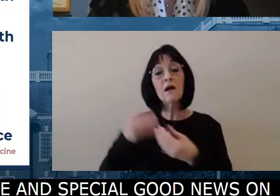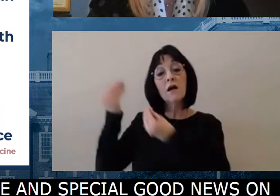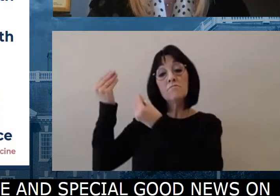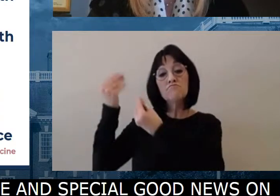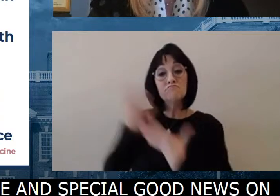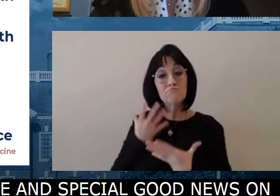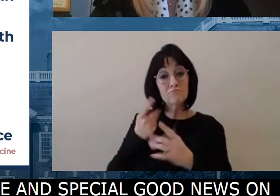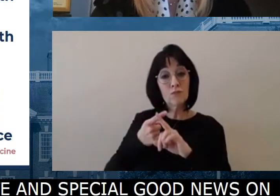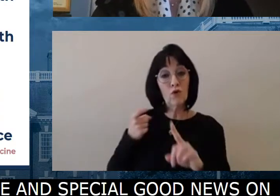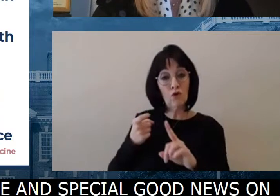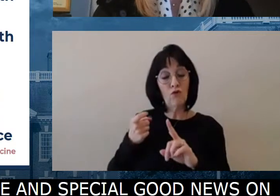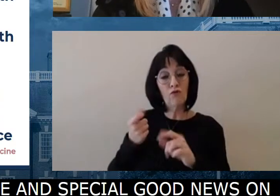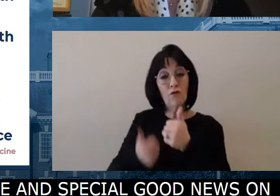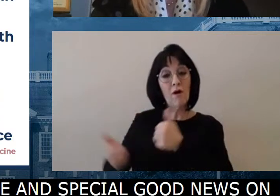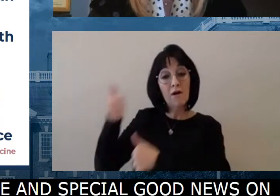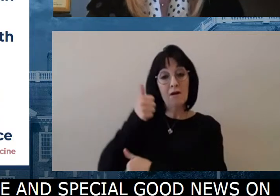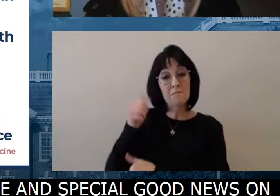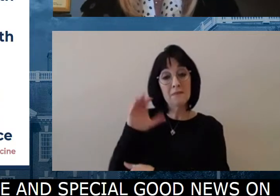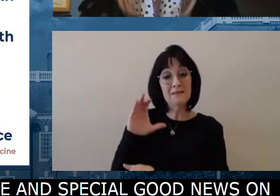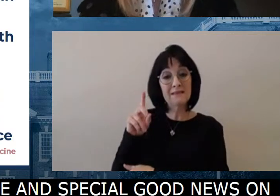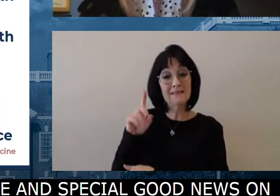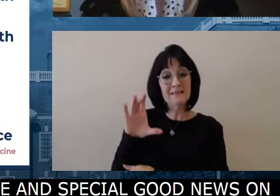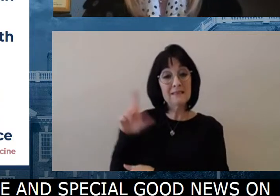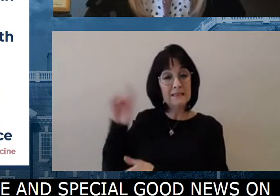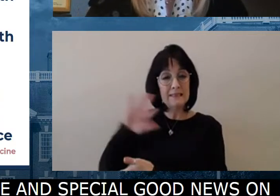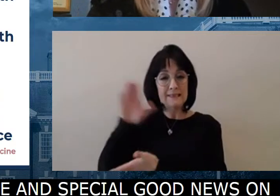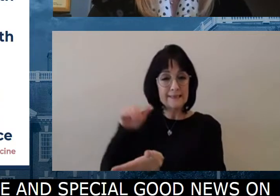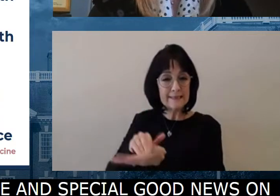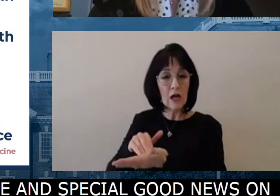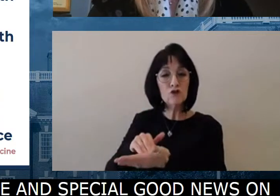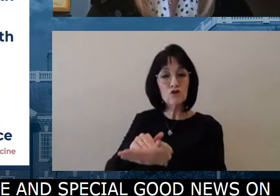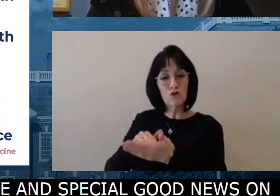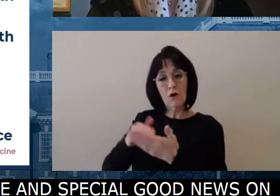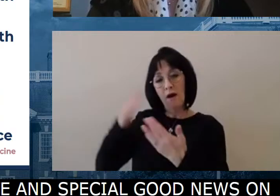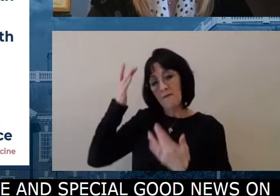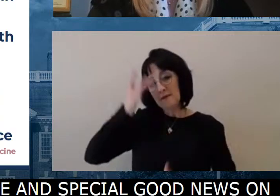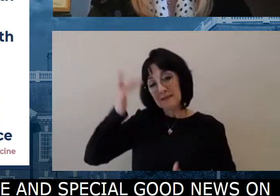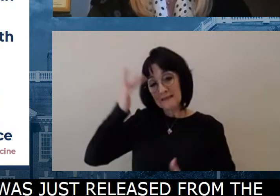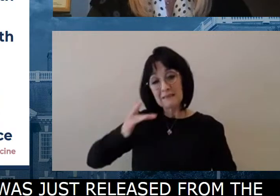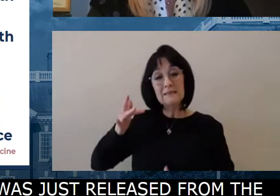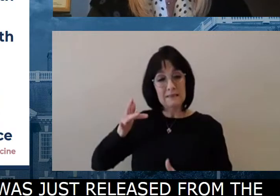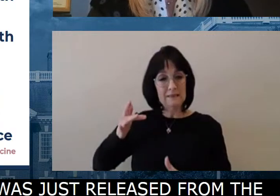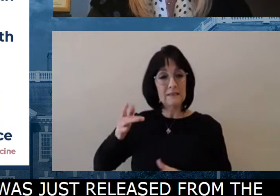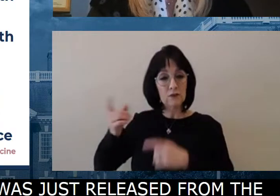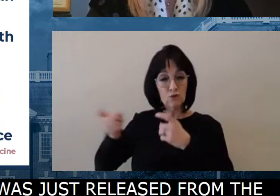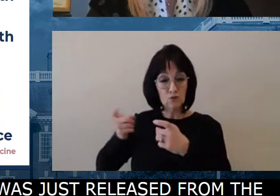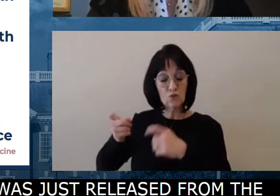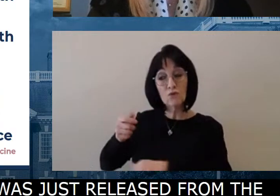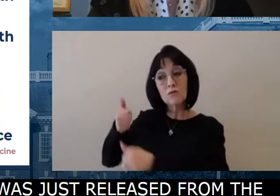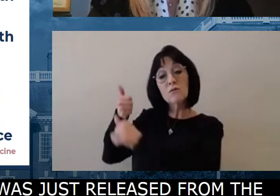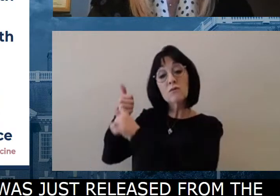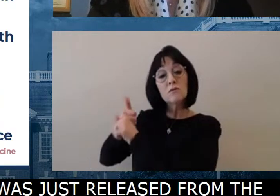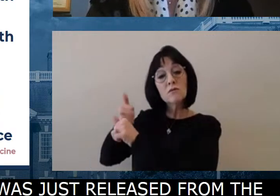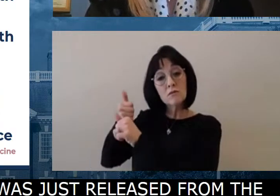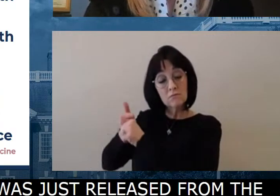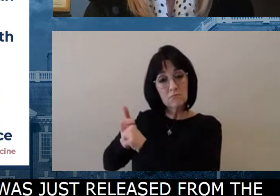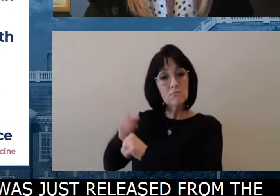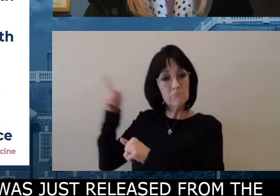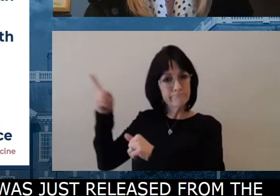released from the CDC yesterday. We've been awaiting this guidance. They've really been looking at the studies